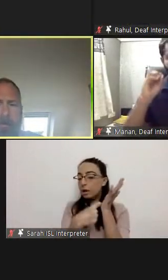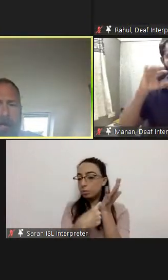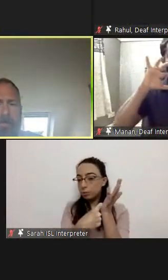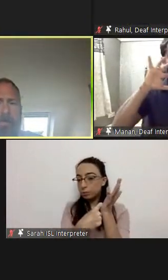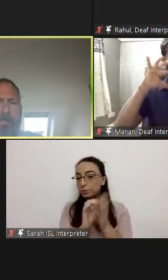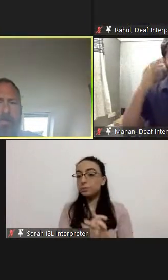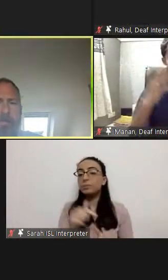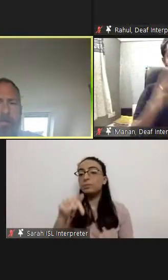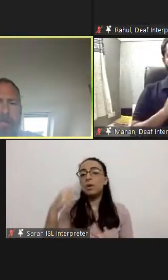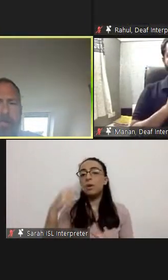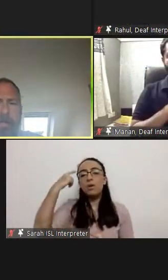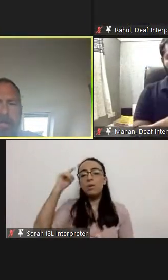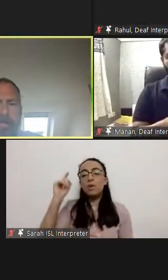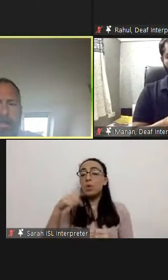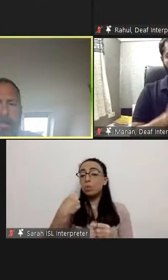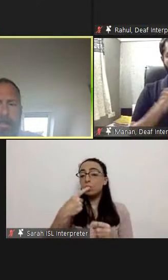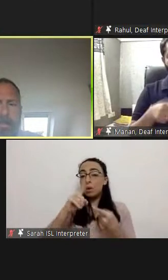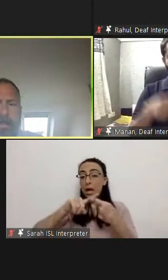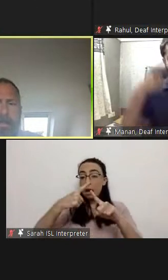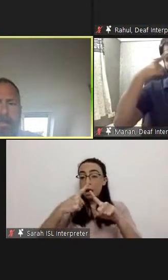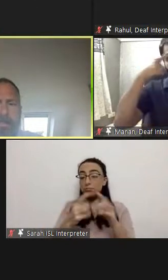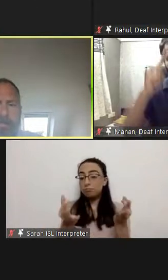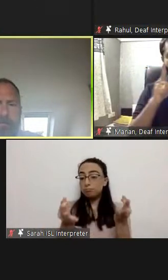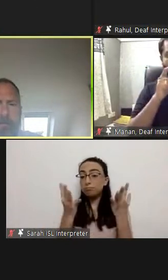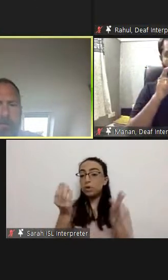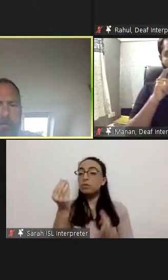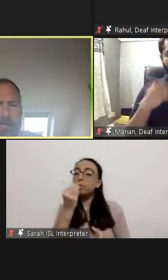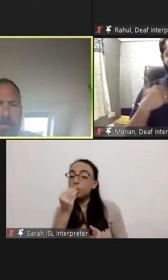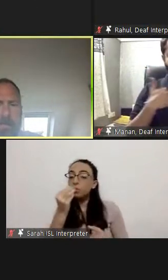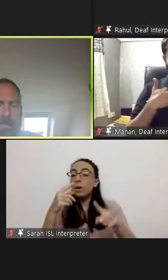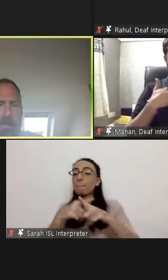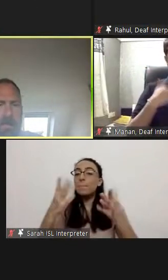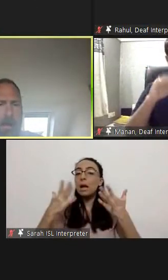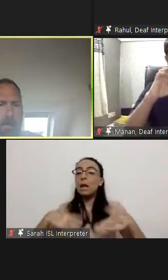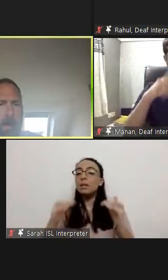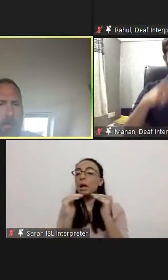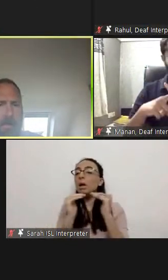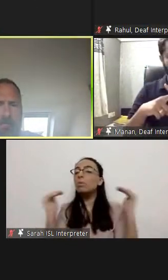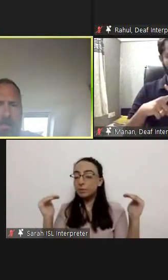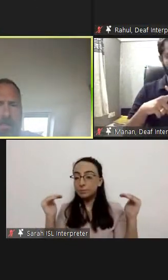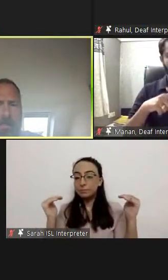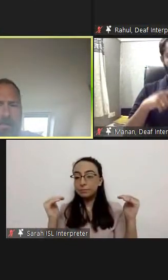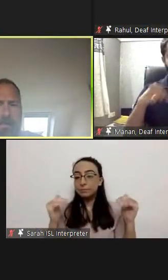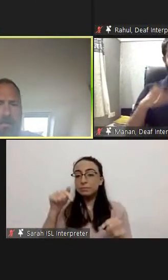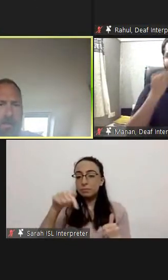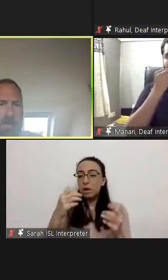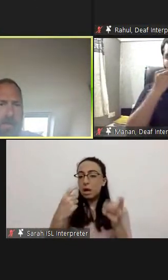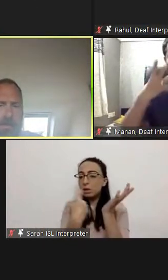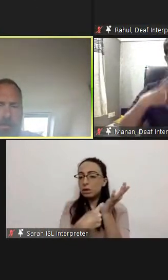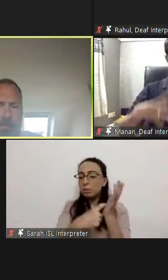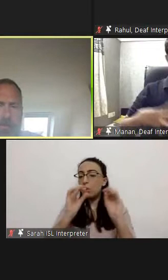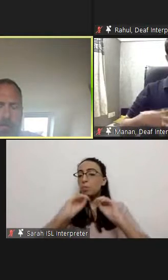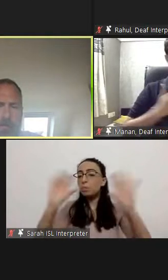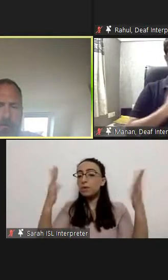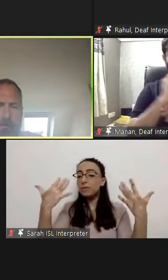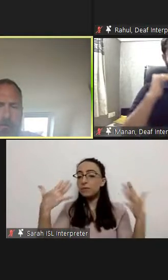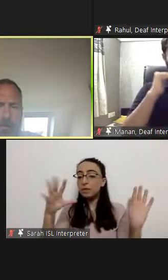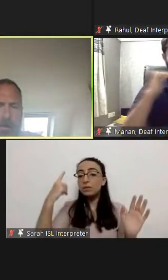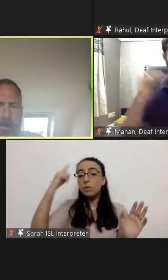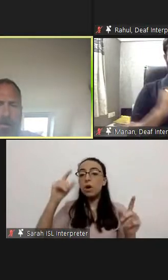of other experts on food and health equity and indigenous food sovereignty, and was published recently as the Nutrition Equity